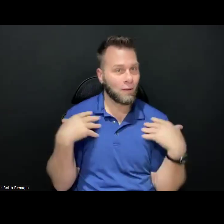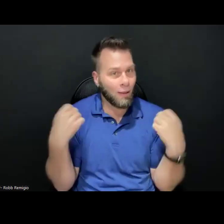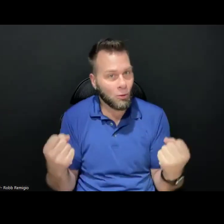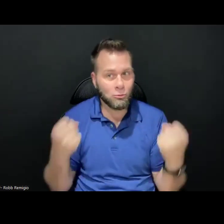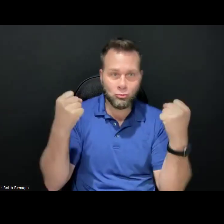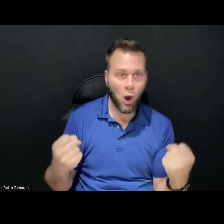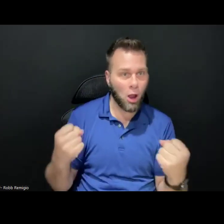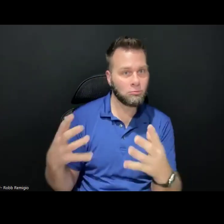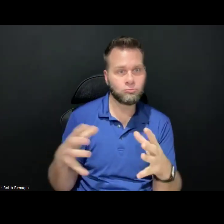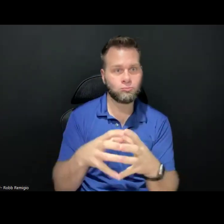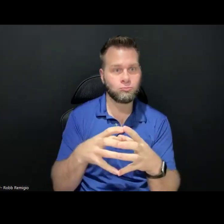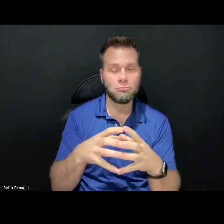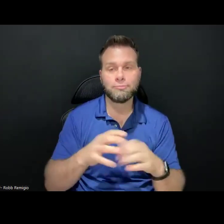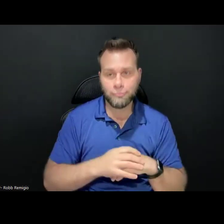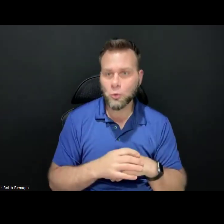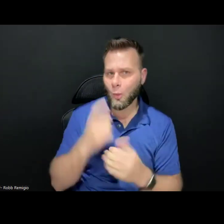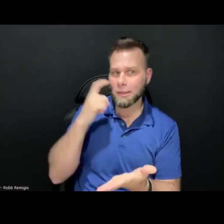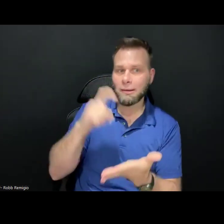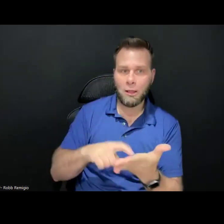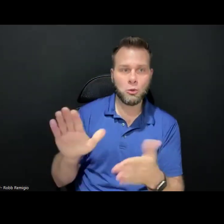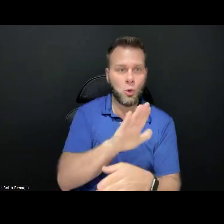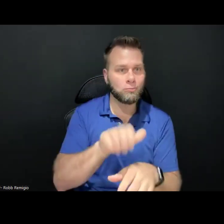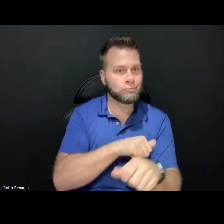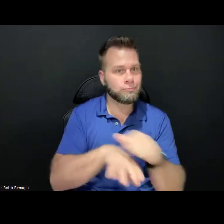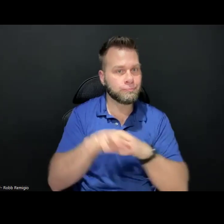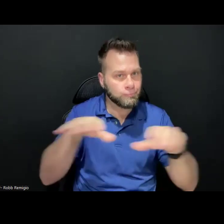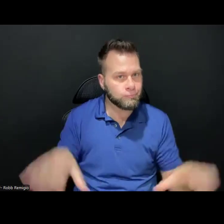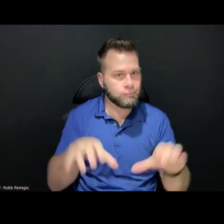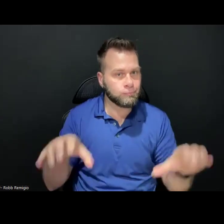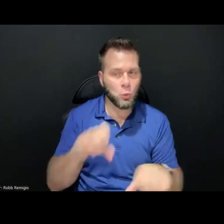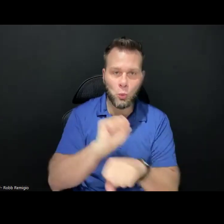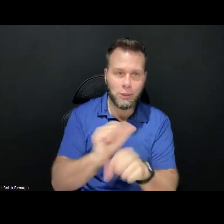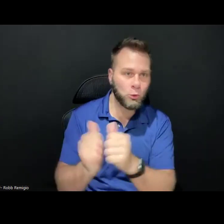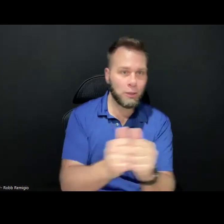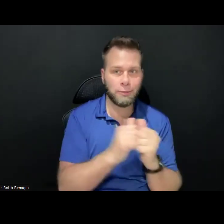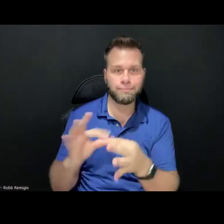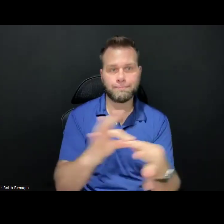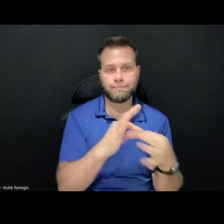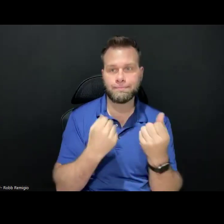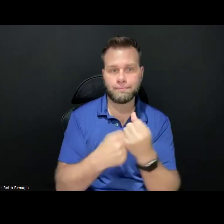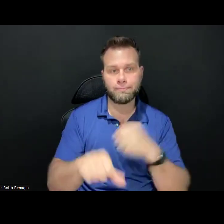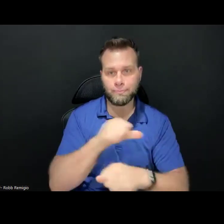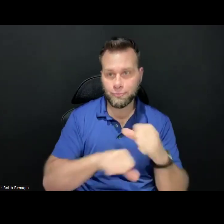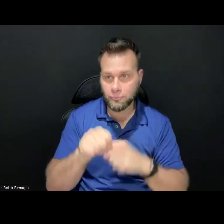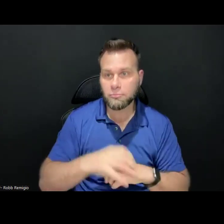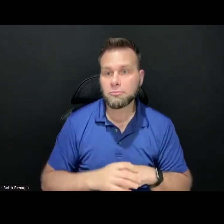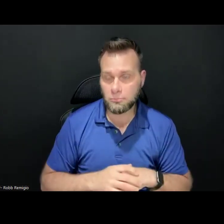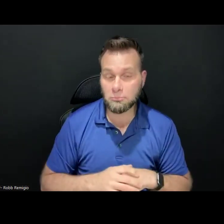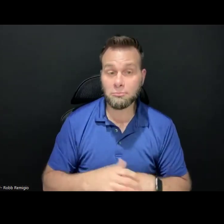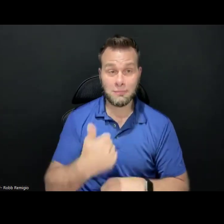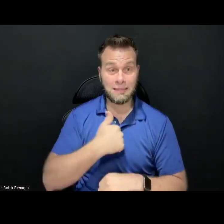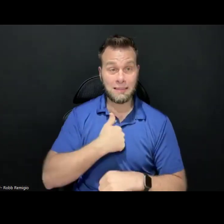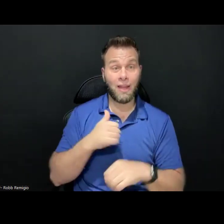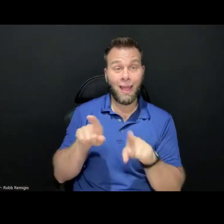acknowledge that we're all in this together. So as a funder, and I